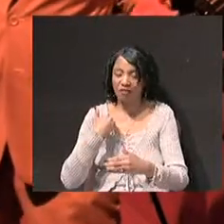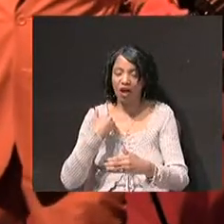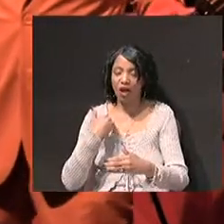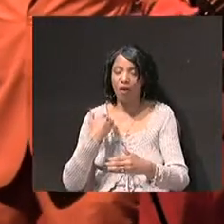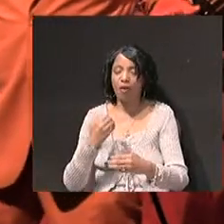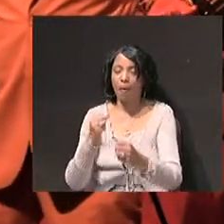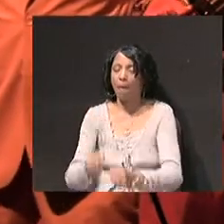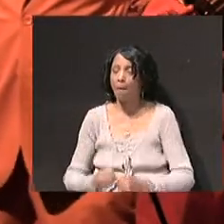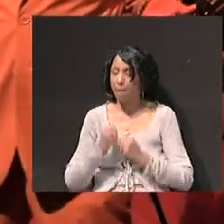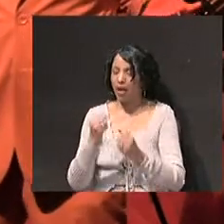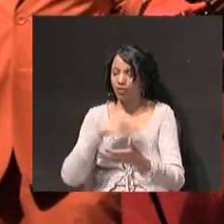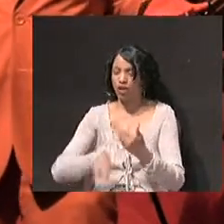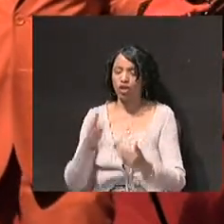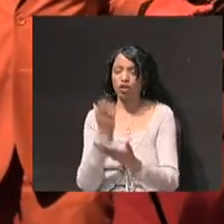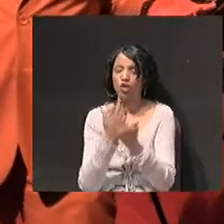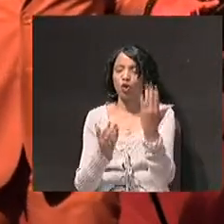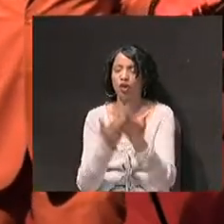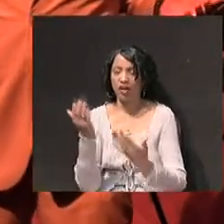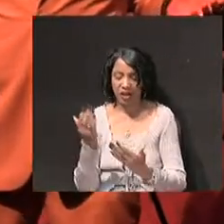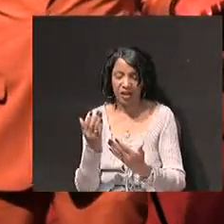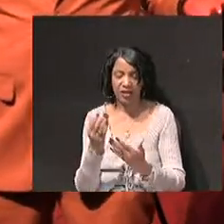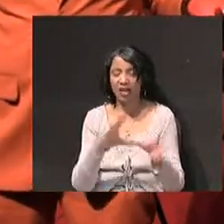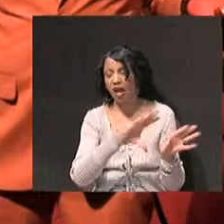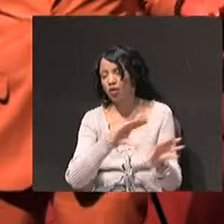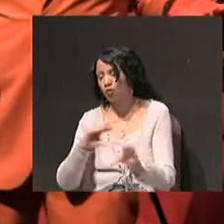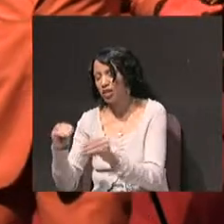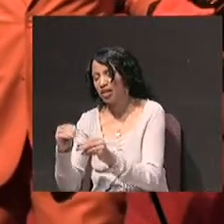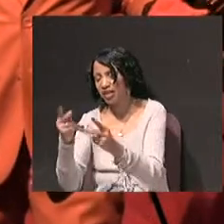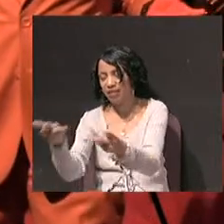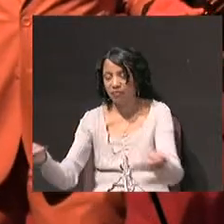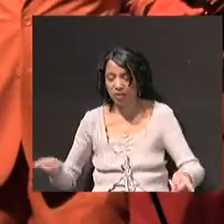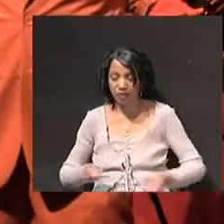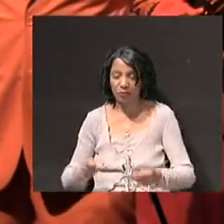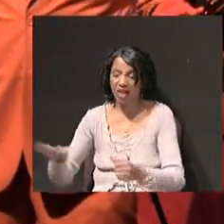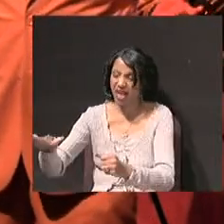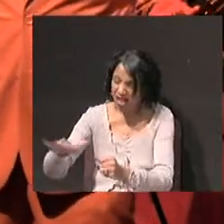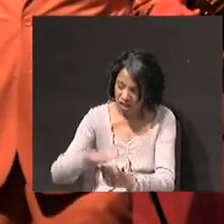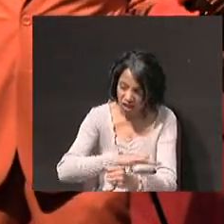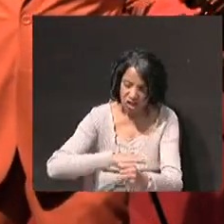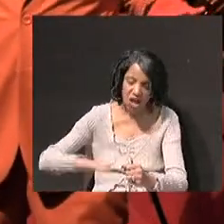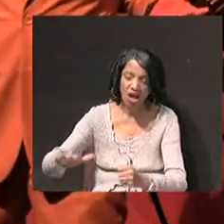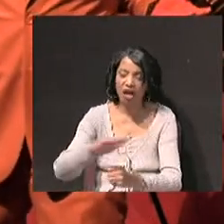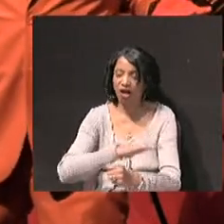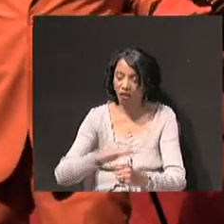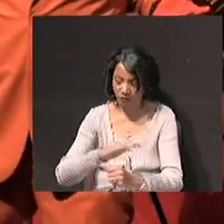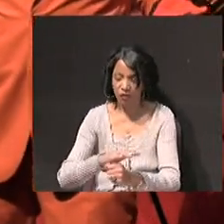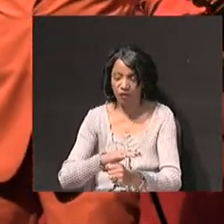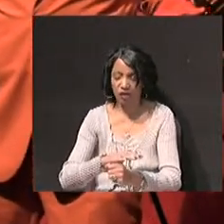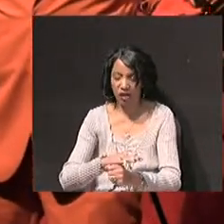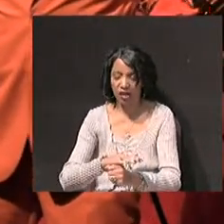this place whenever your presence, cover us with the blood of Jesus Christ till we return to your house once